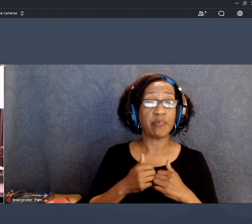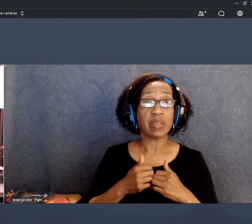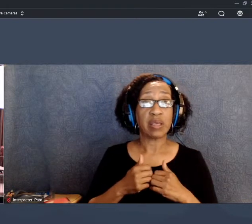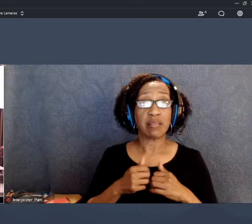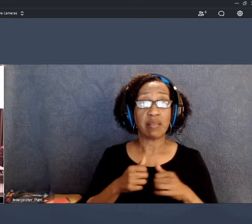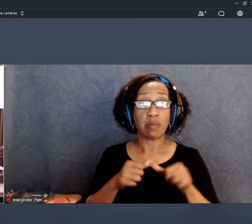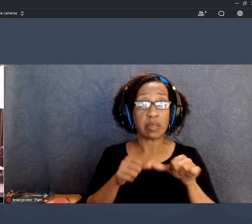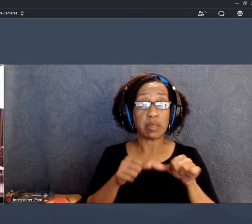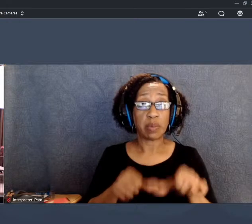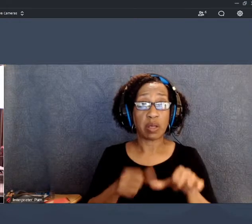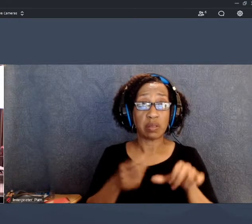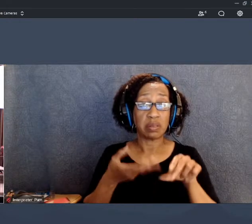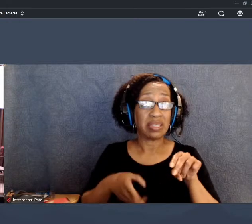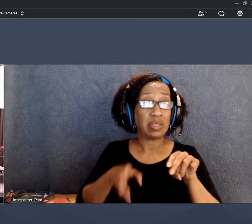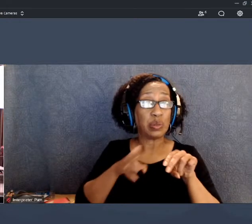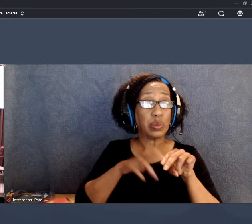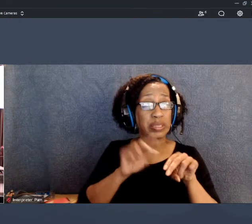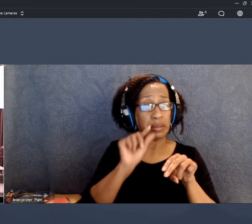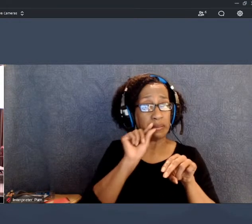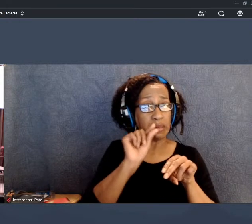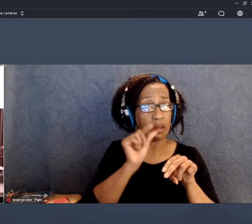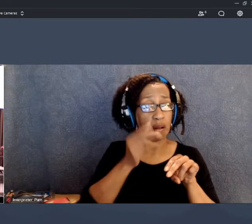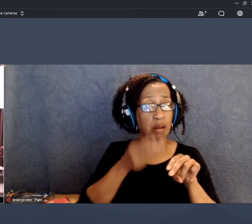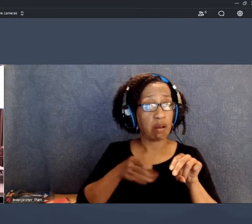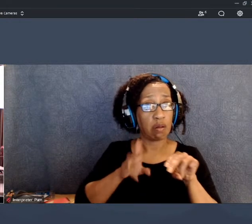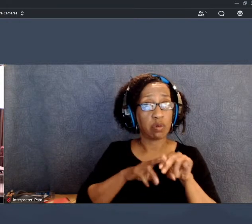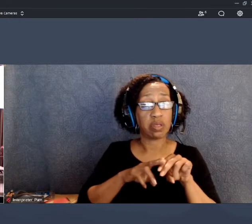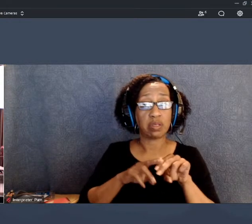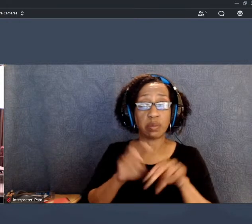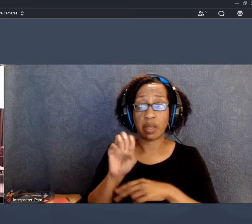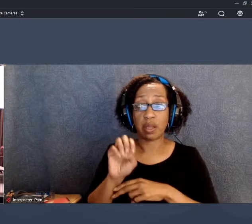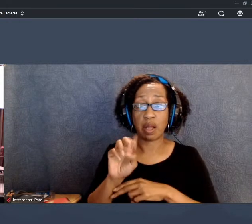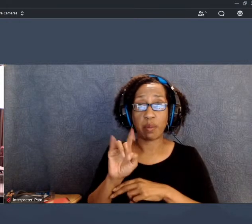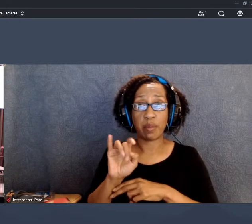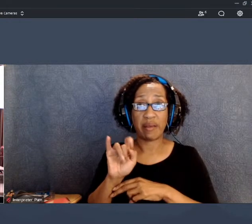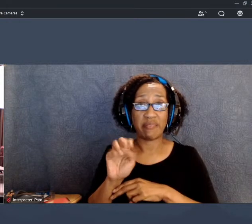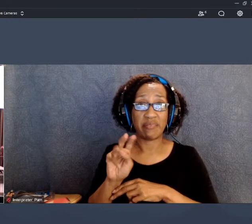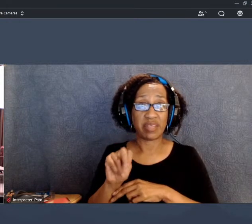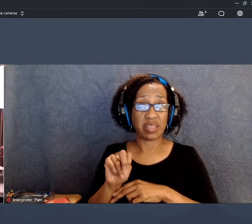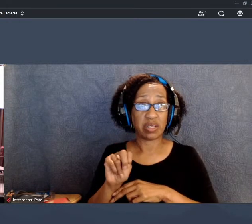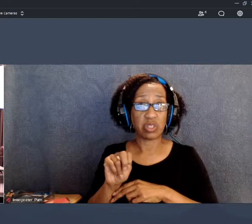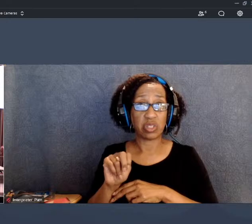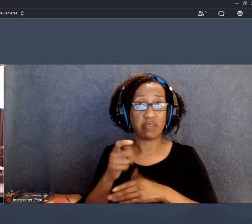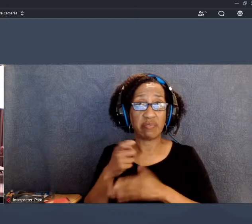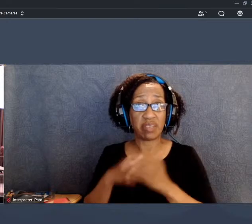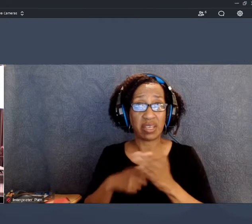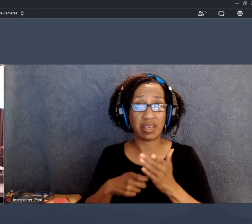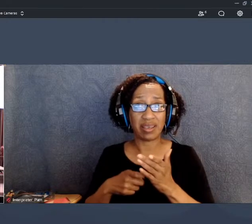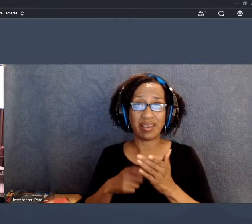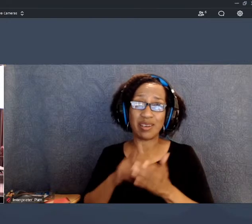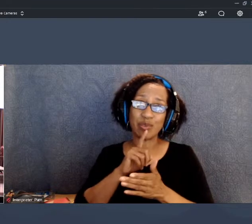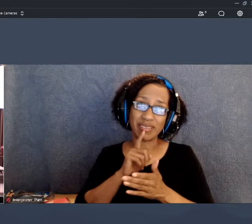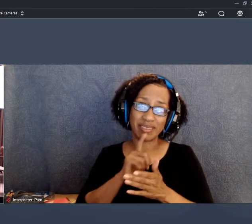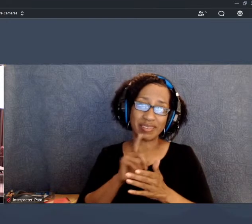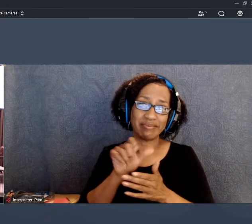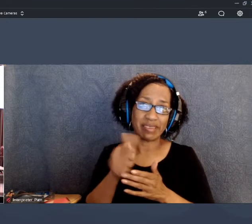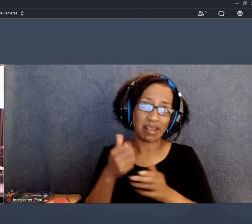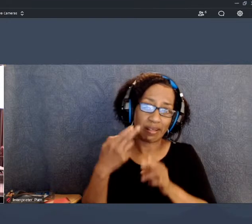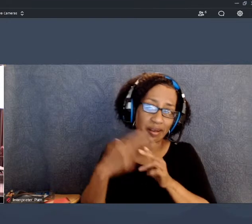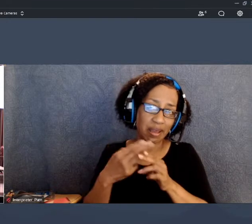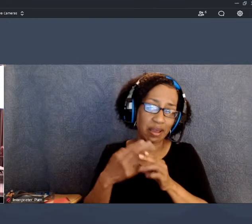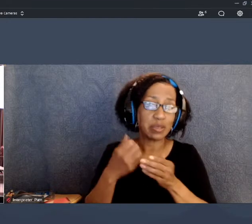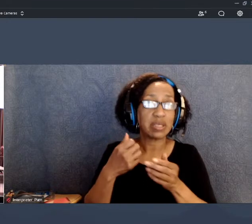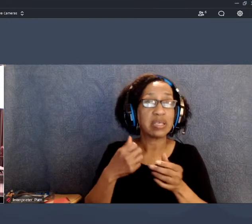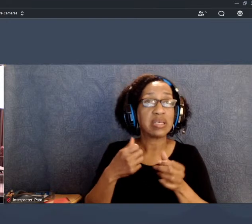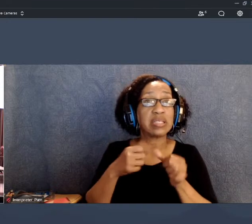the deposit, we talk about eviction fee. What we know is the deposit is essentially that eviction fee. When you evict a tenant, they fail to pay rent, you use the